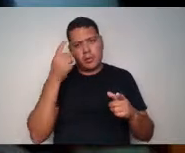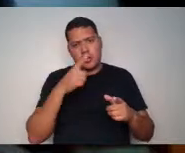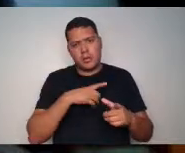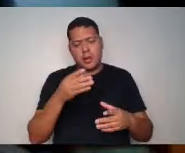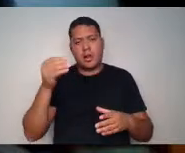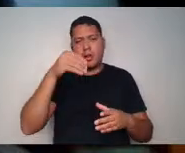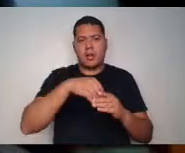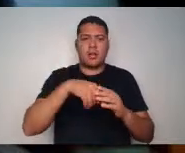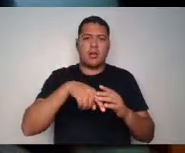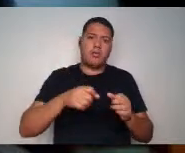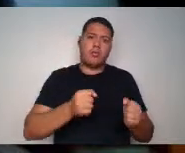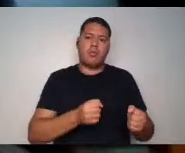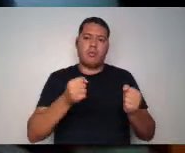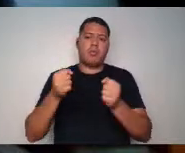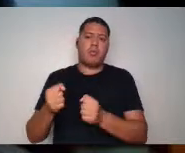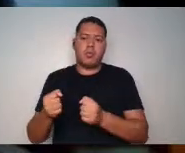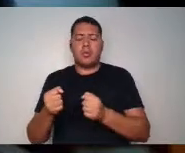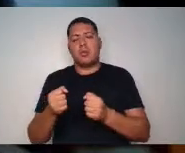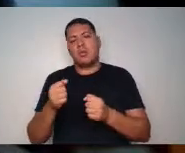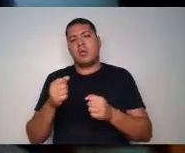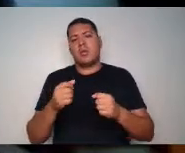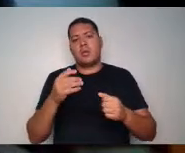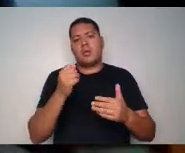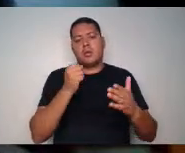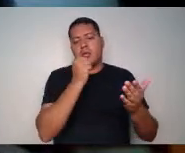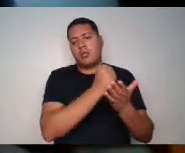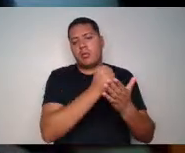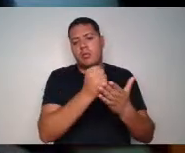you think that